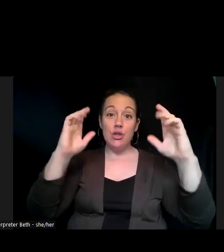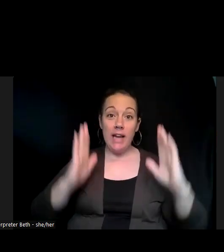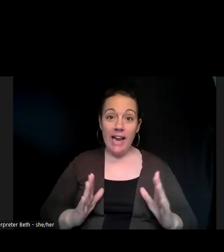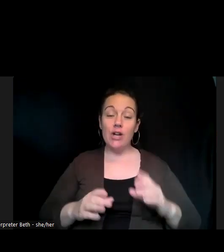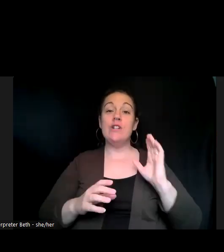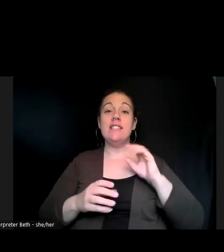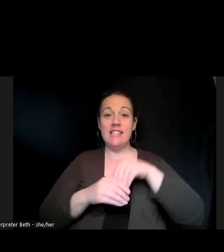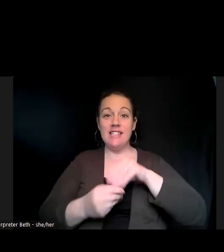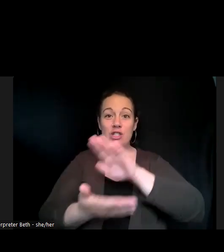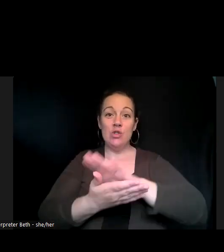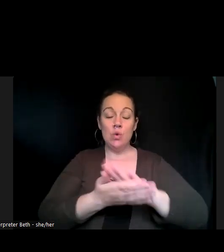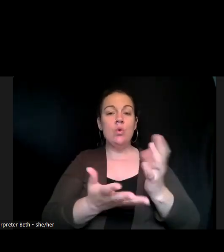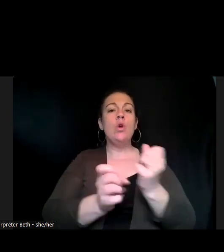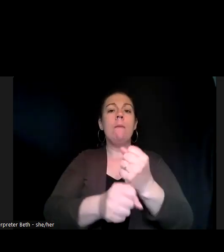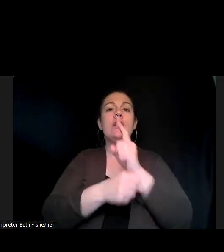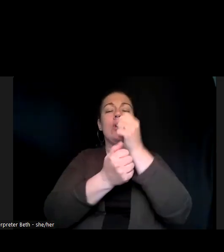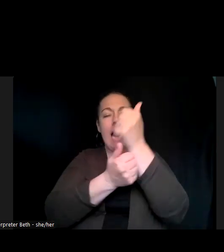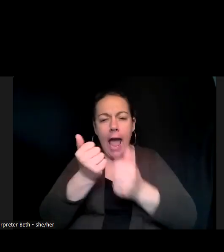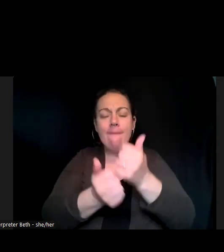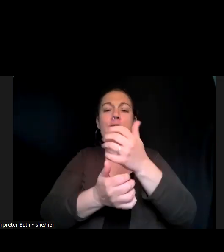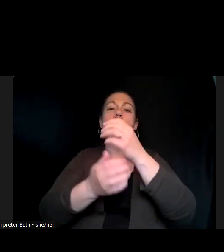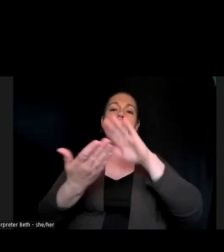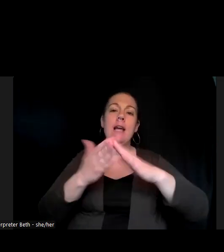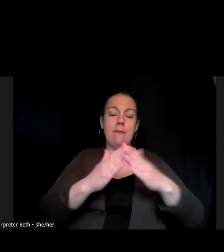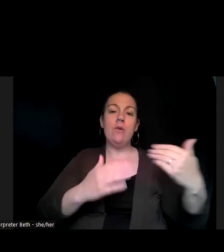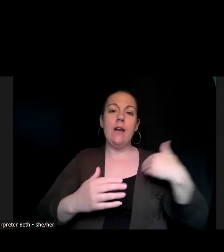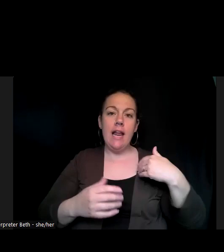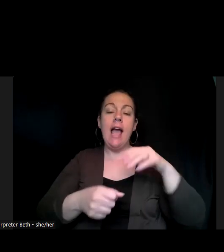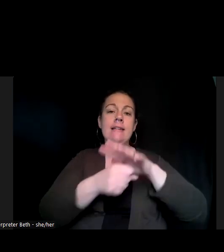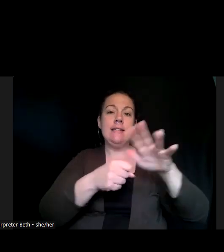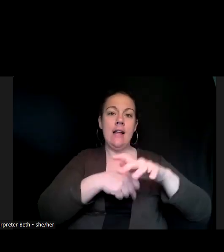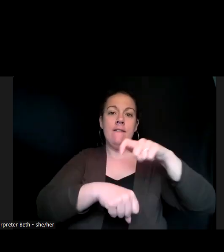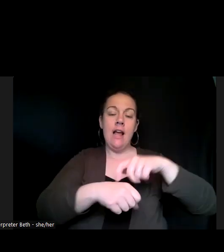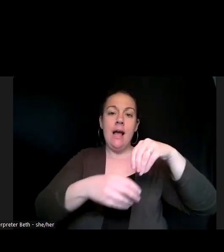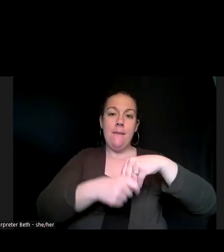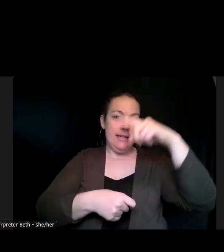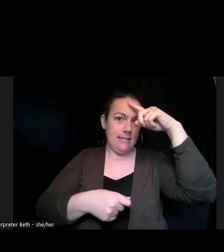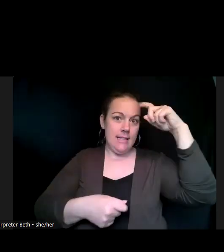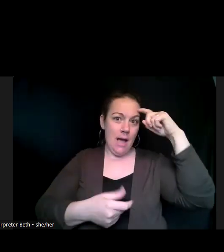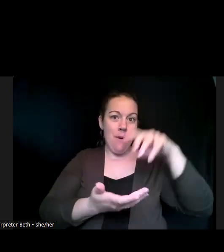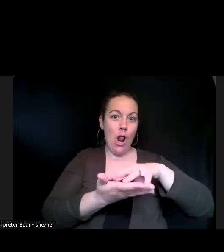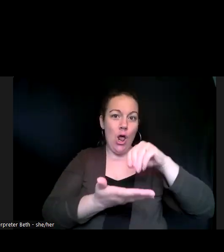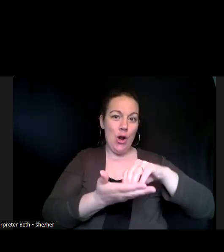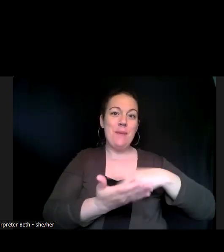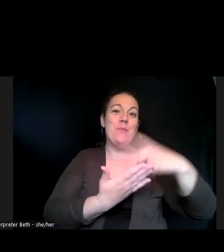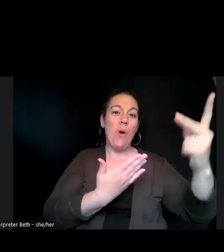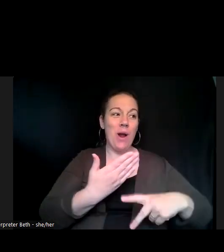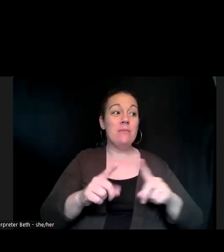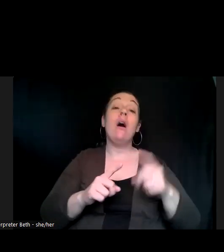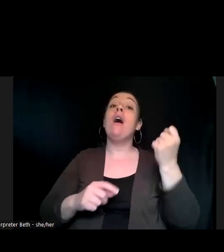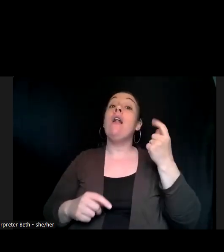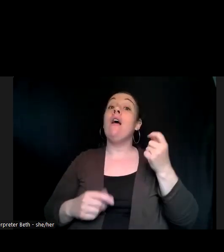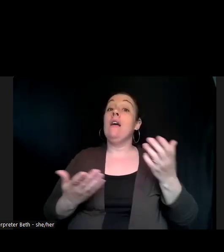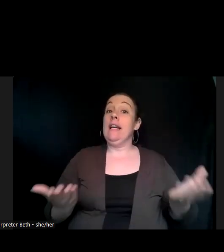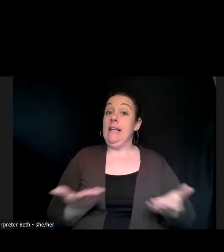that every community has a robust out-of-school time and summer learning program. But at the department, we also are making